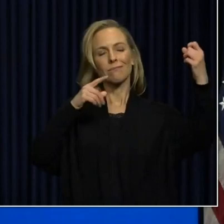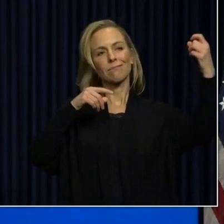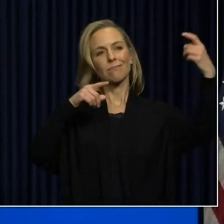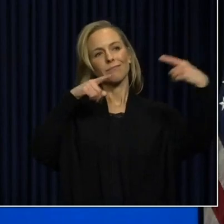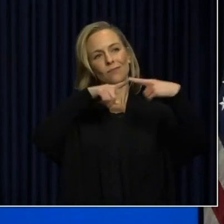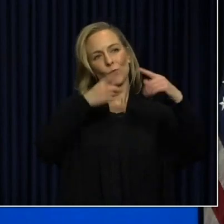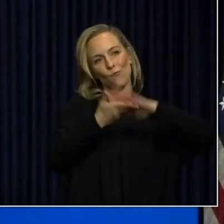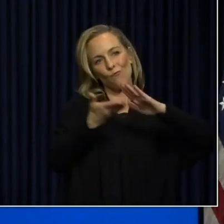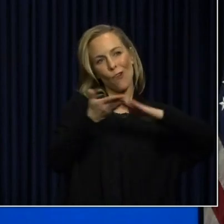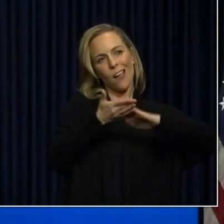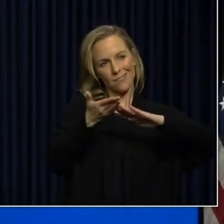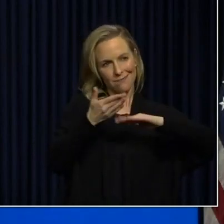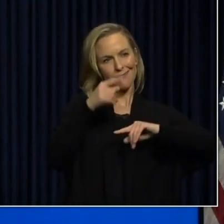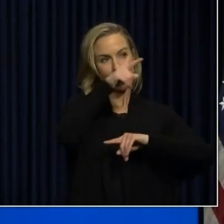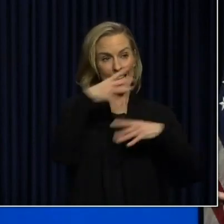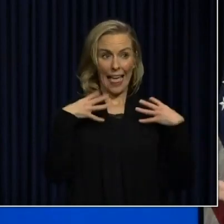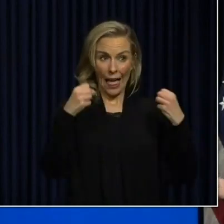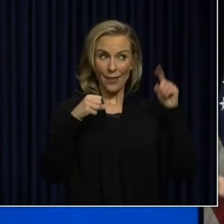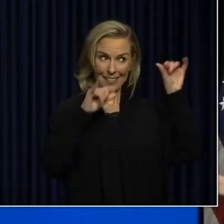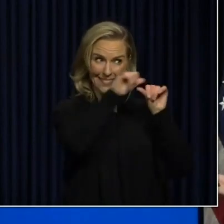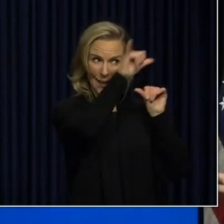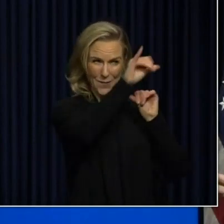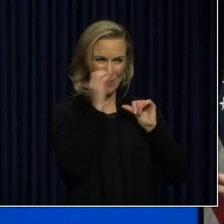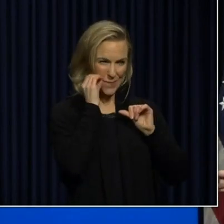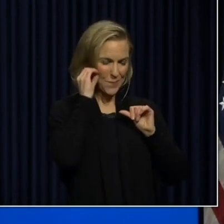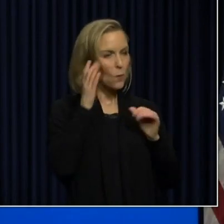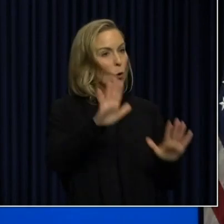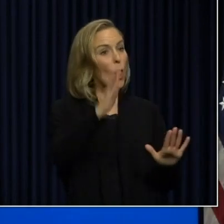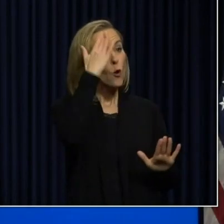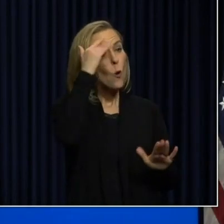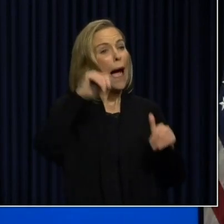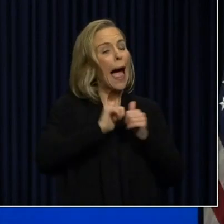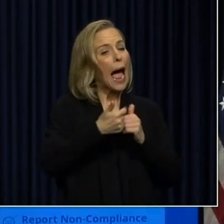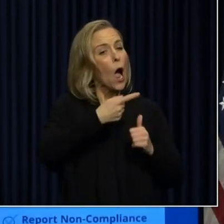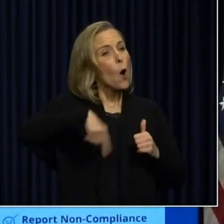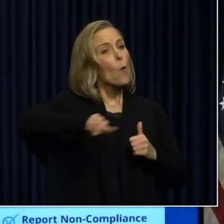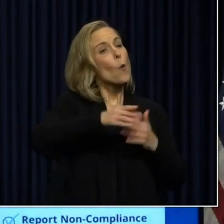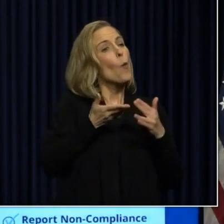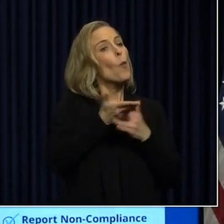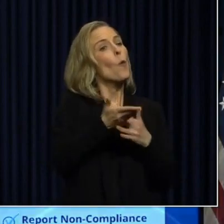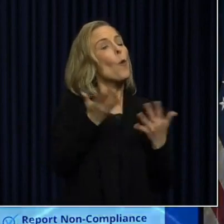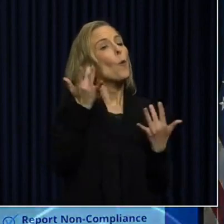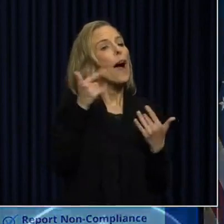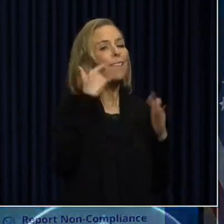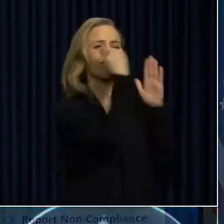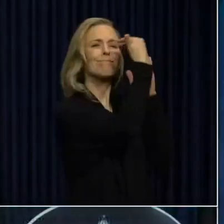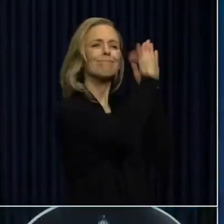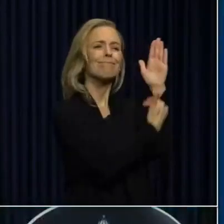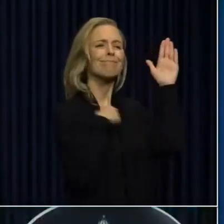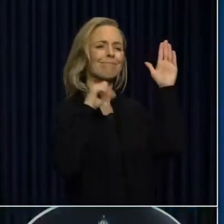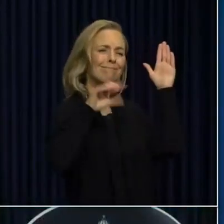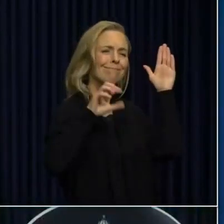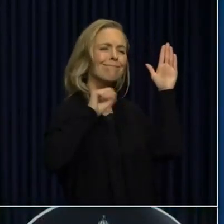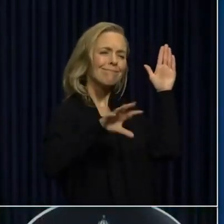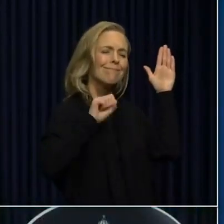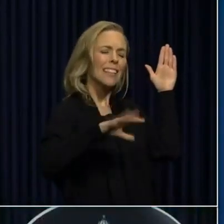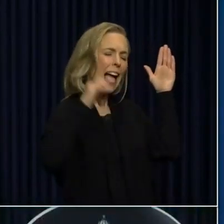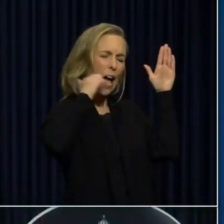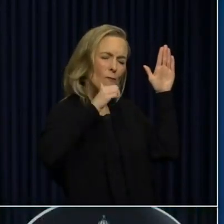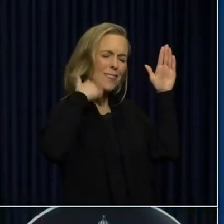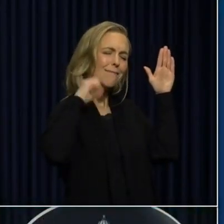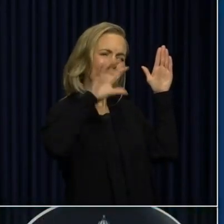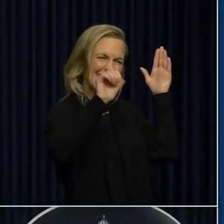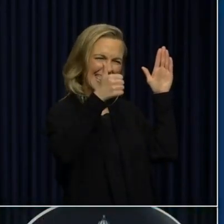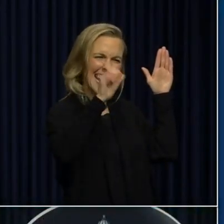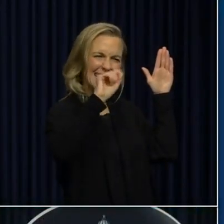the broadcast, being healthy at home. We know we're going to get through this because of the 10 steps that we talk about every single